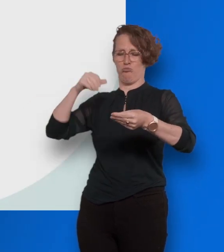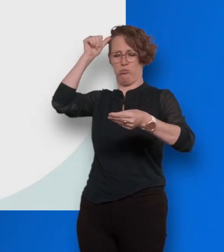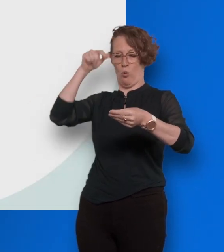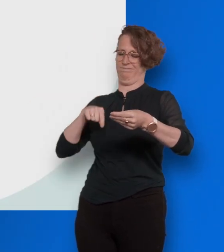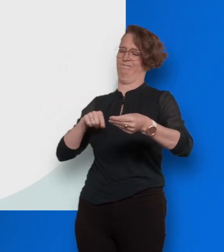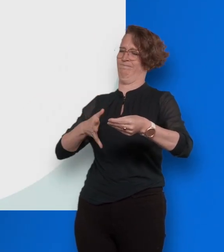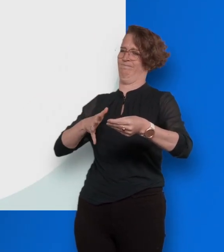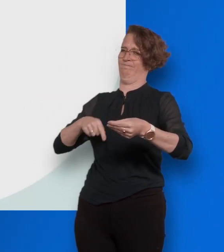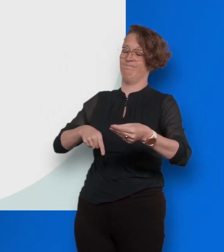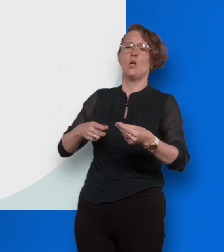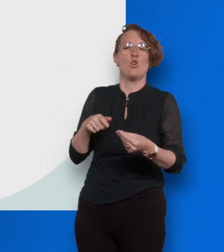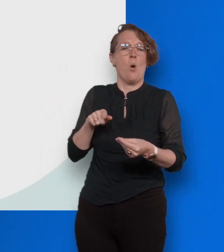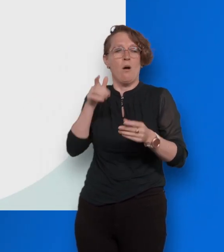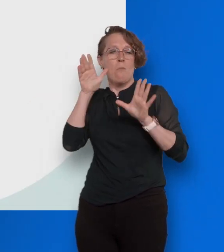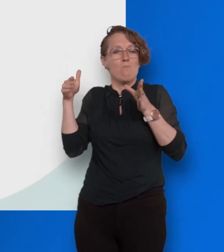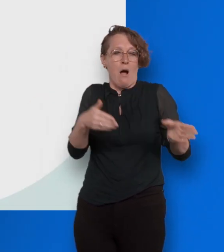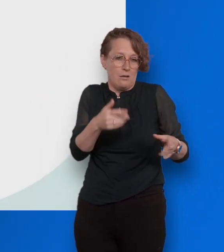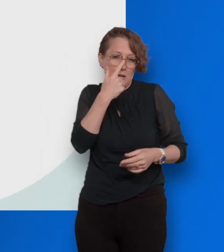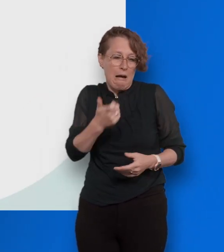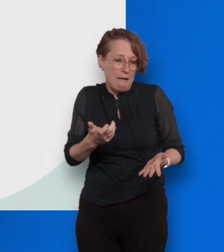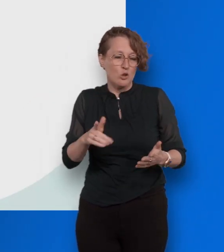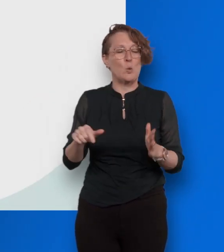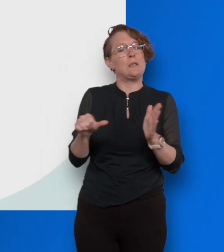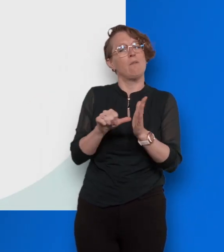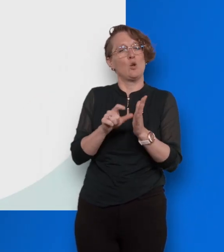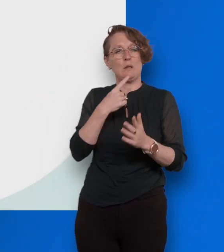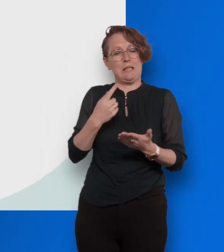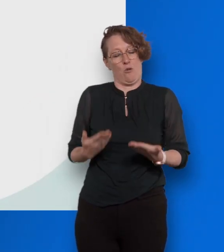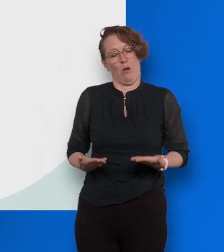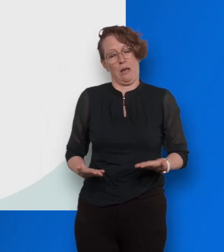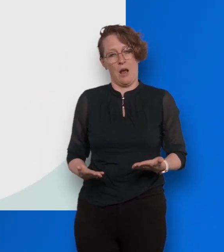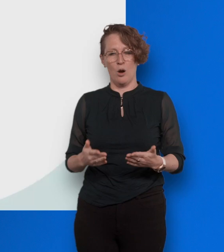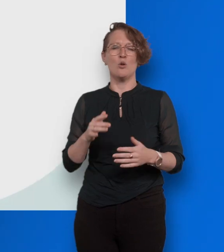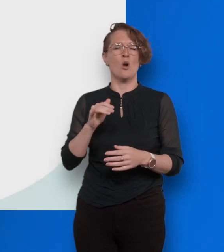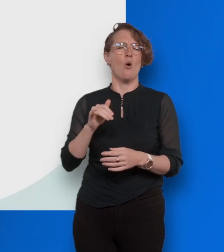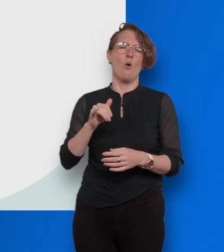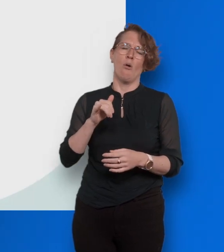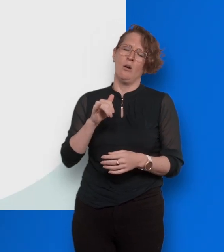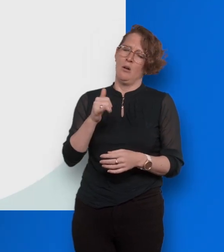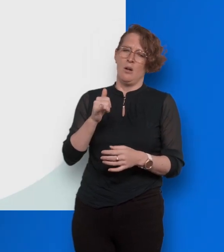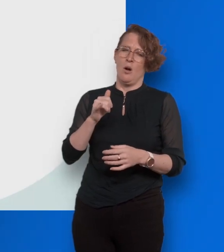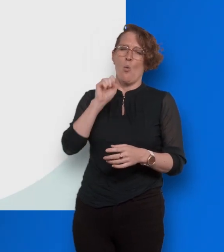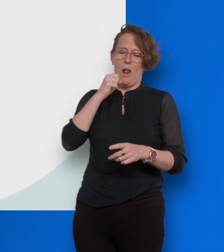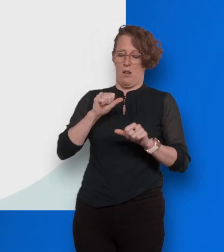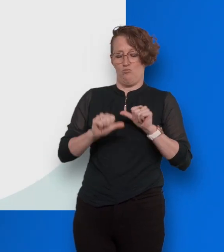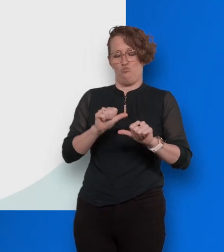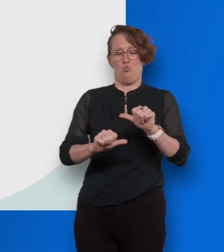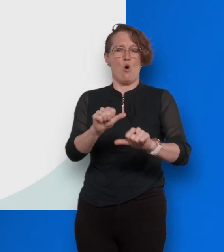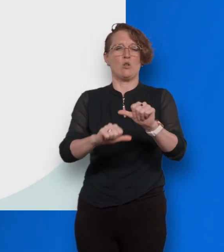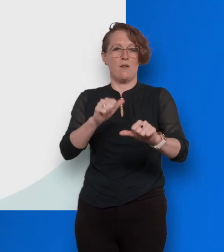So again, it might be quite interesting to hear more about the process